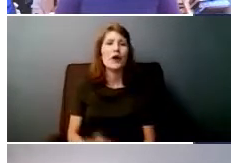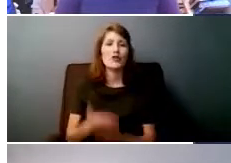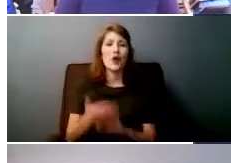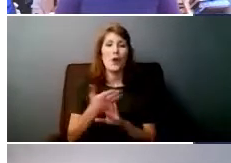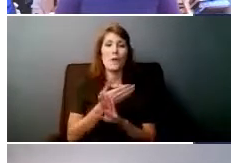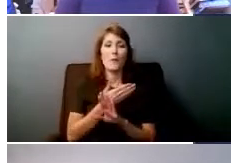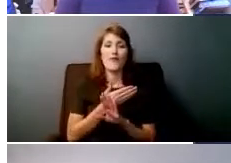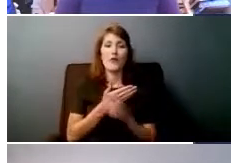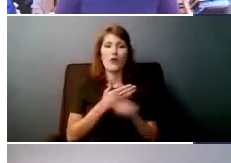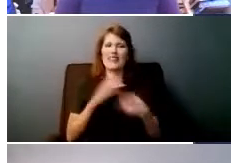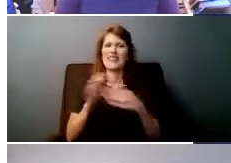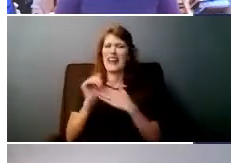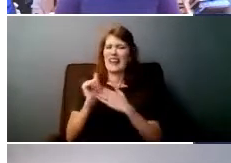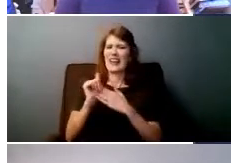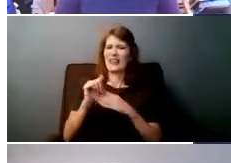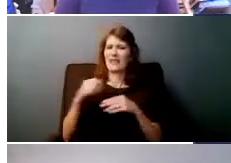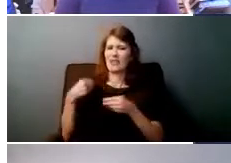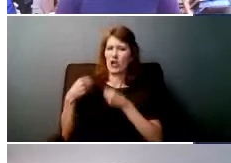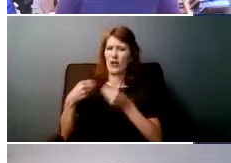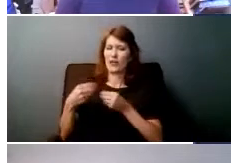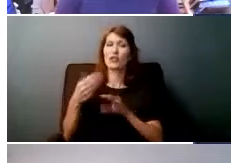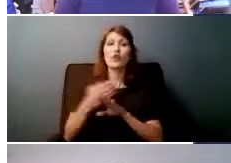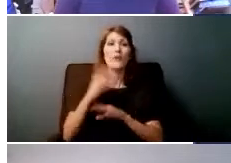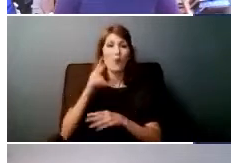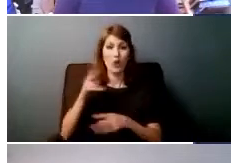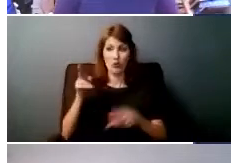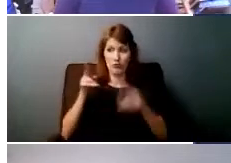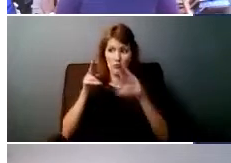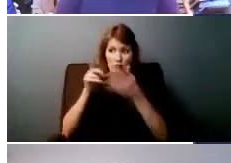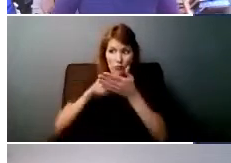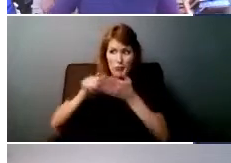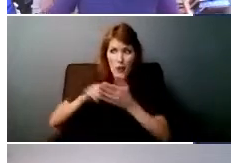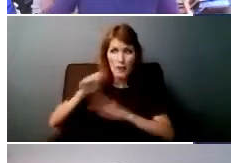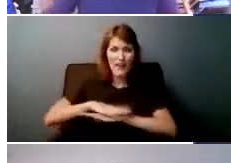at platforms, I highly encourage you to start right